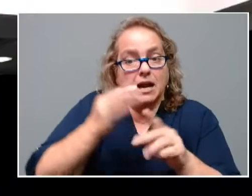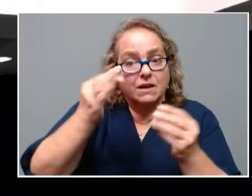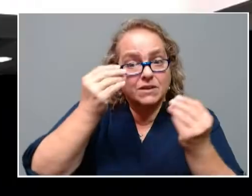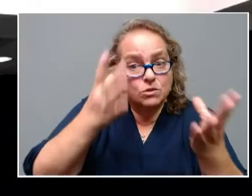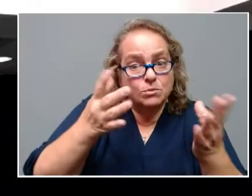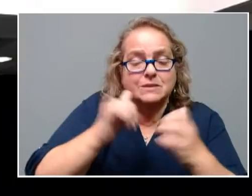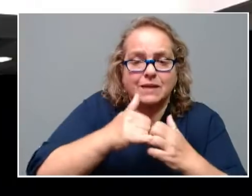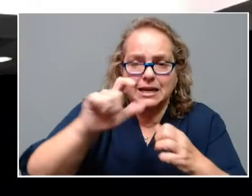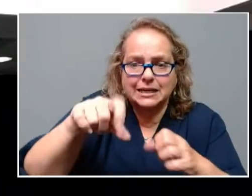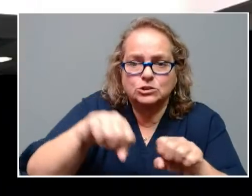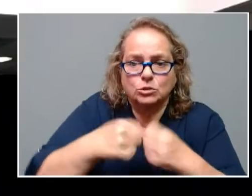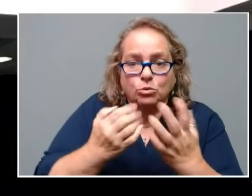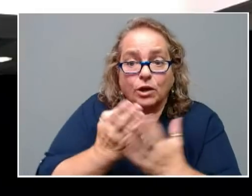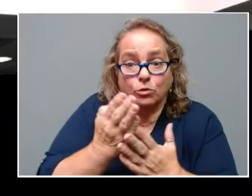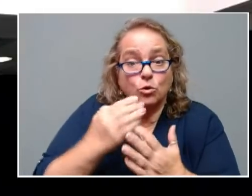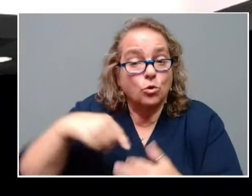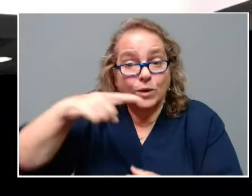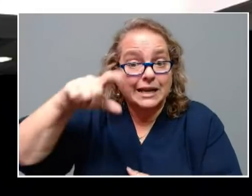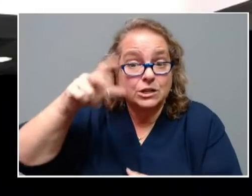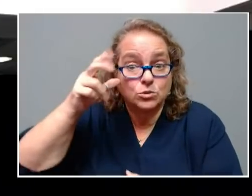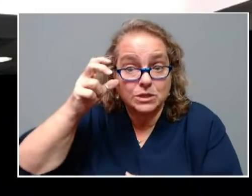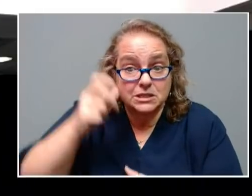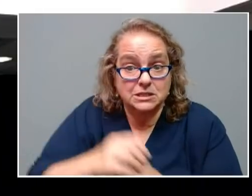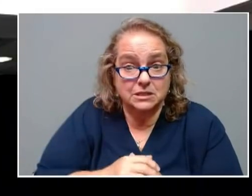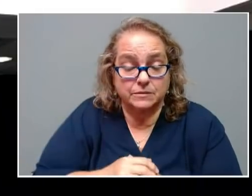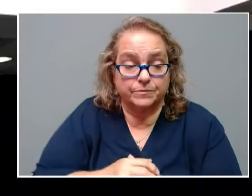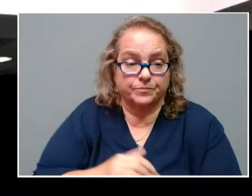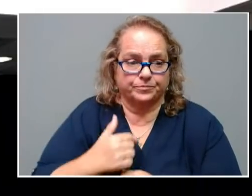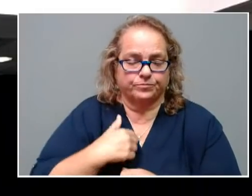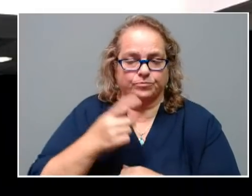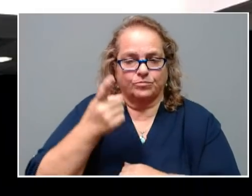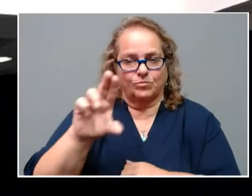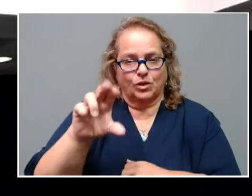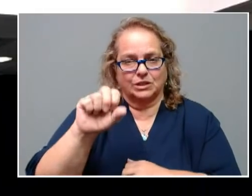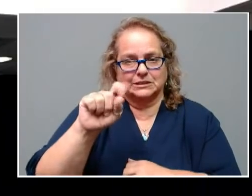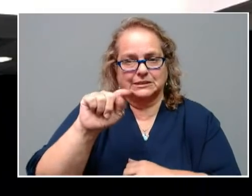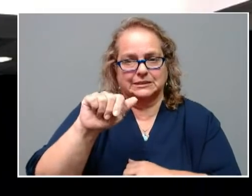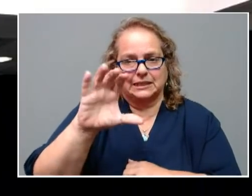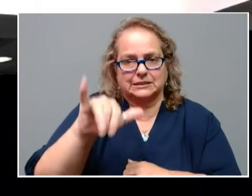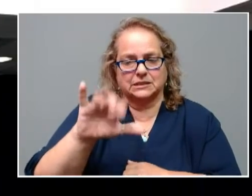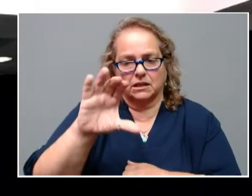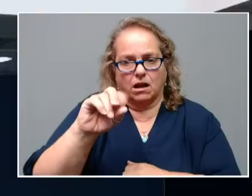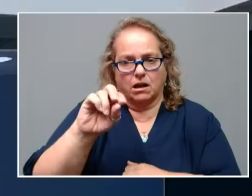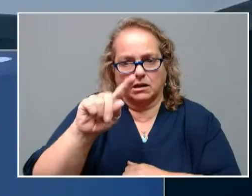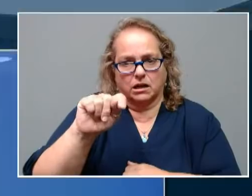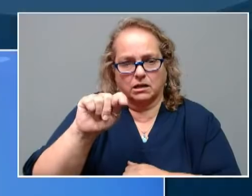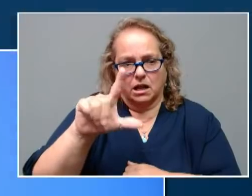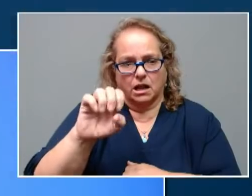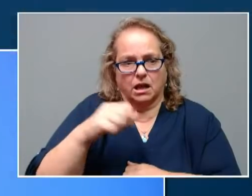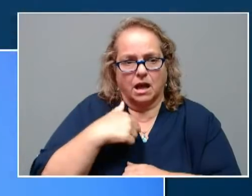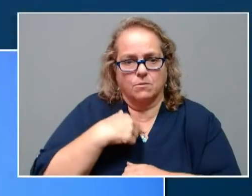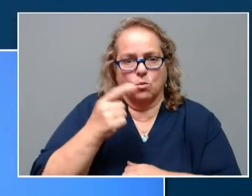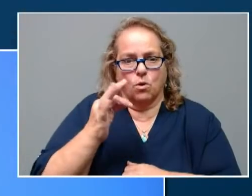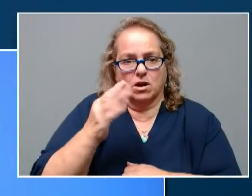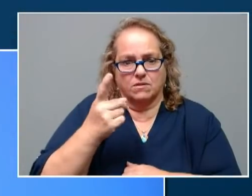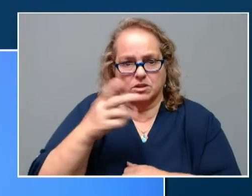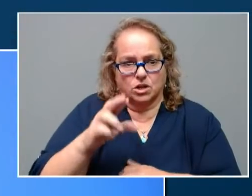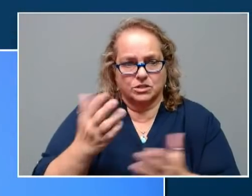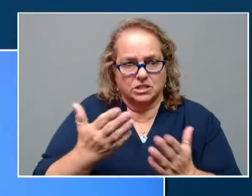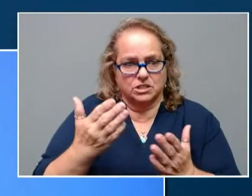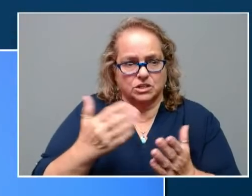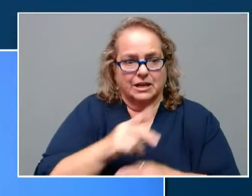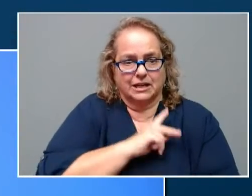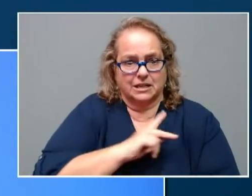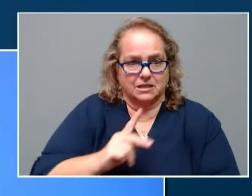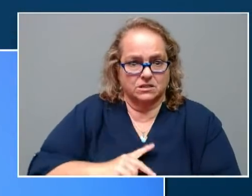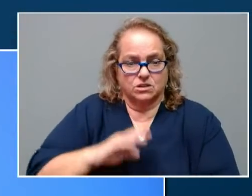through. Hi, I'm Dr. Stacy Caudle. I'm one of the hospitalist directors and CMOs here at King's Daughters. Myself and some of my colleagues